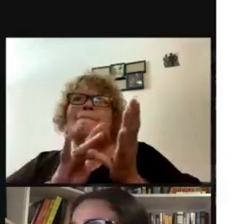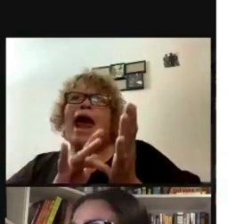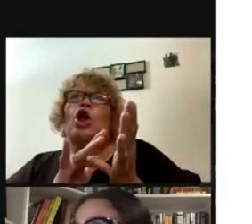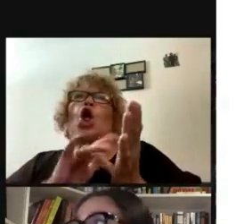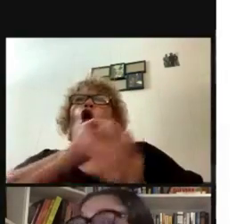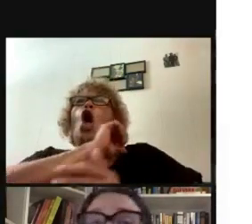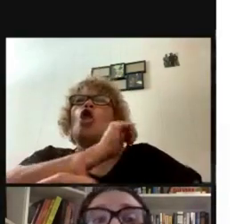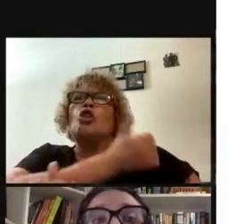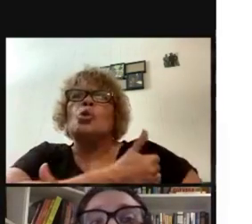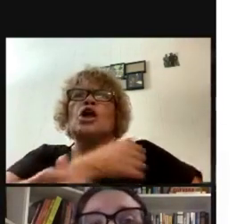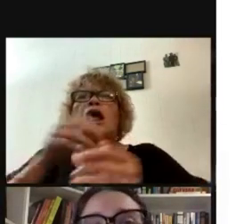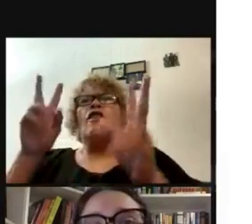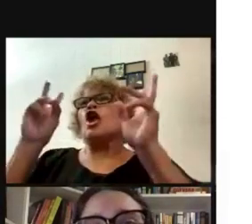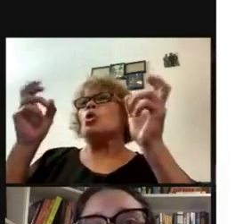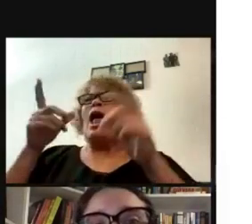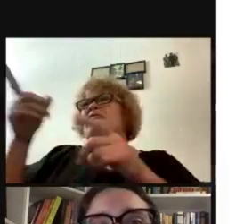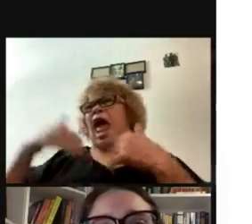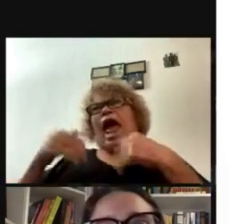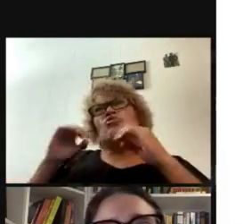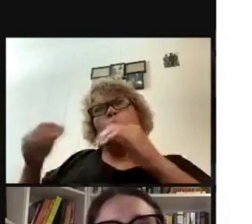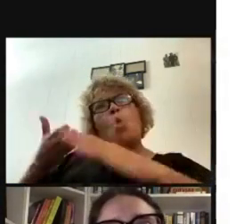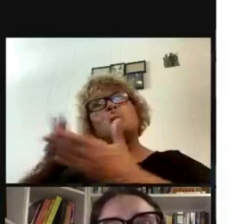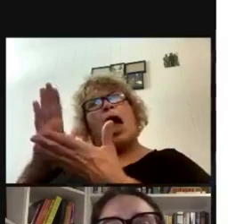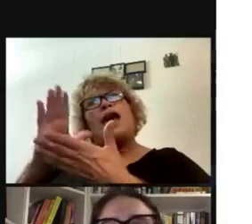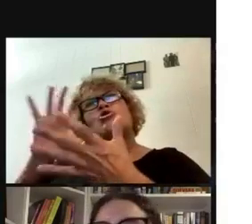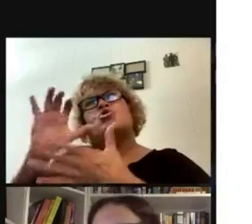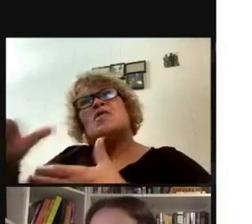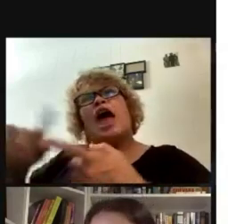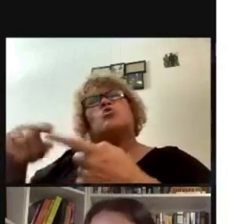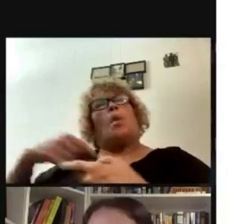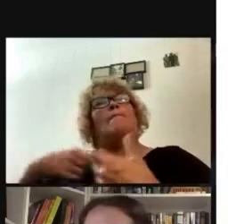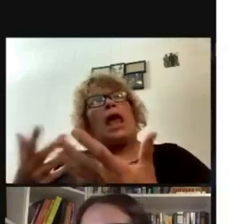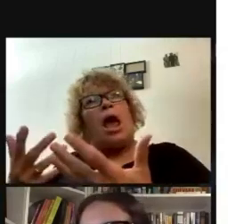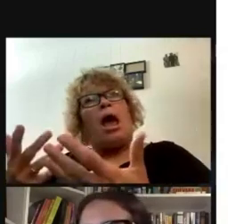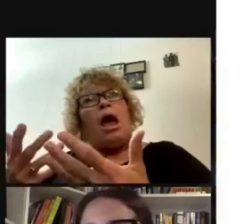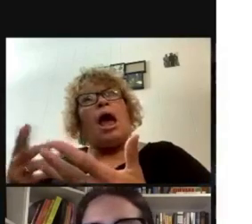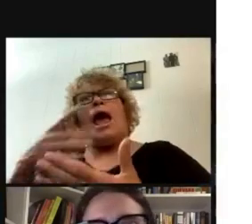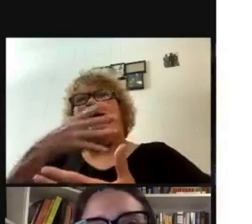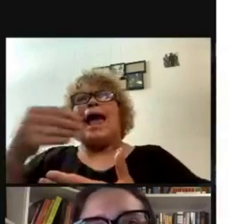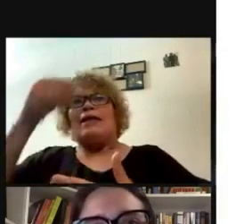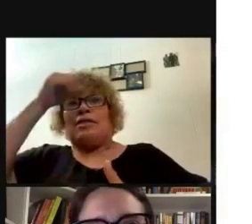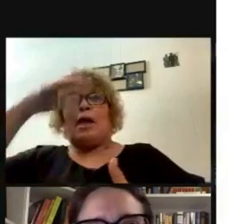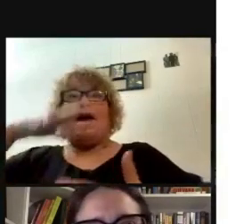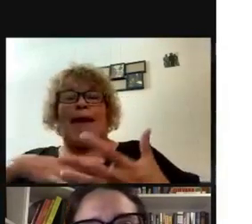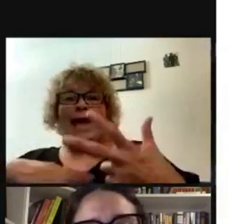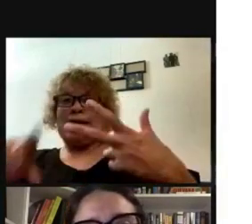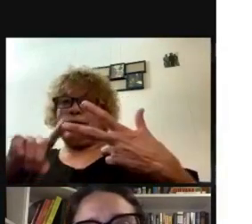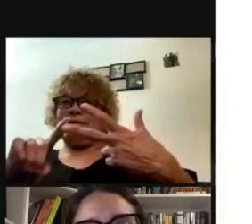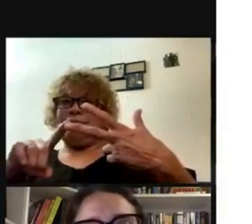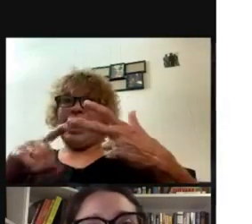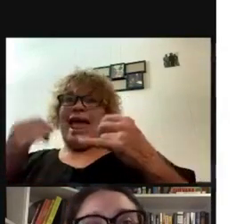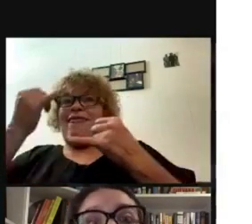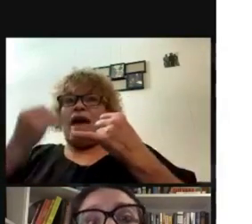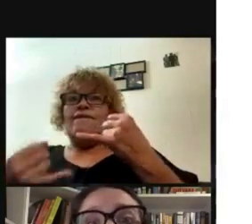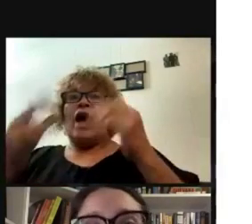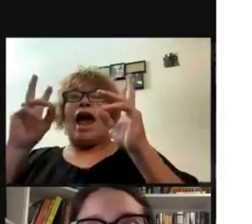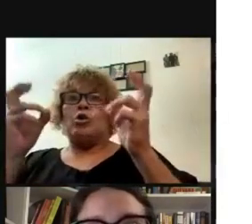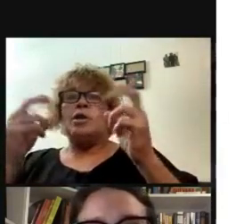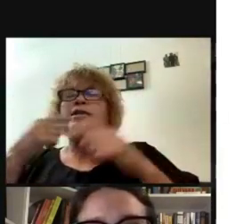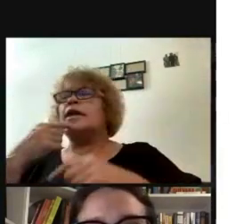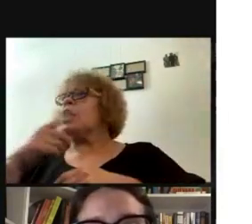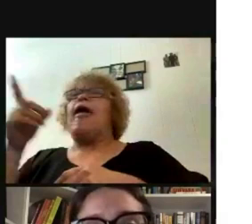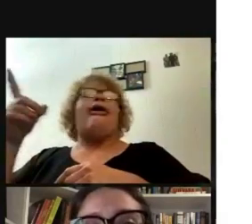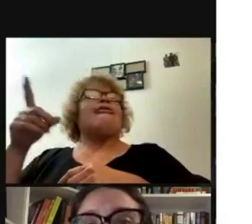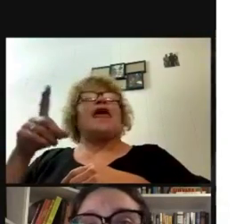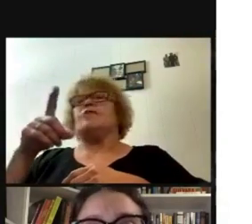you know, quote, had no right to do that to them. And then the man in the final quote states that they shouldn't do